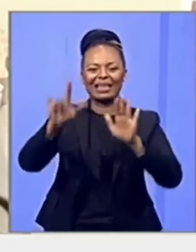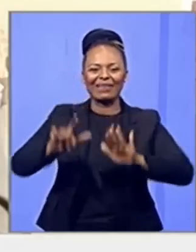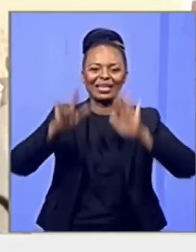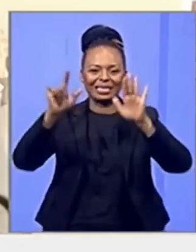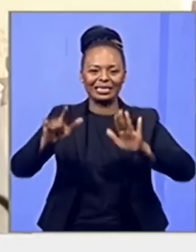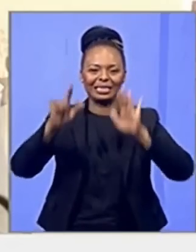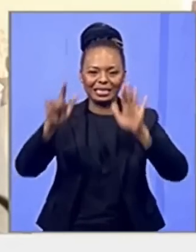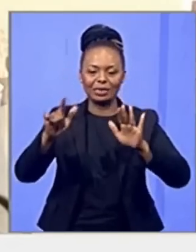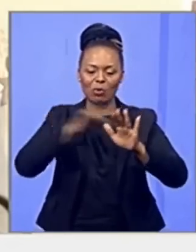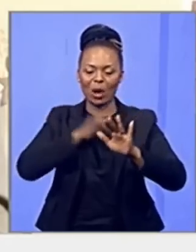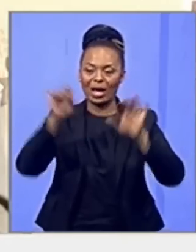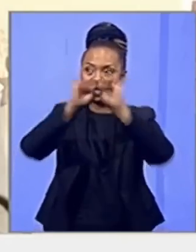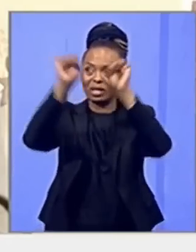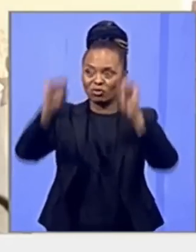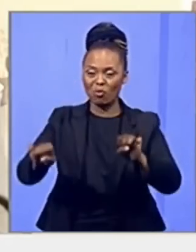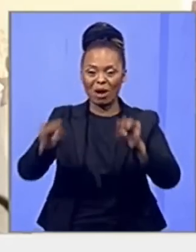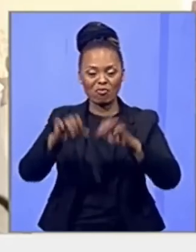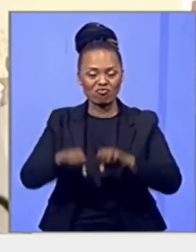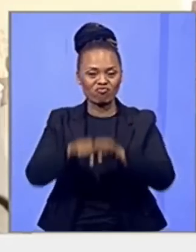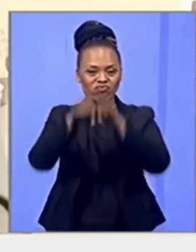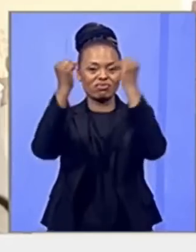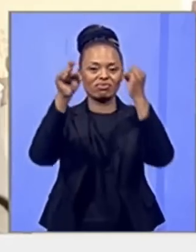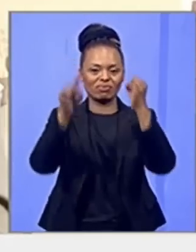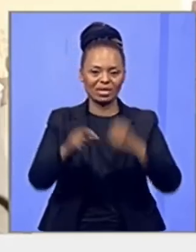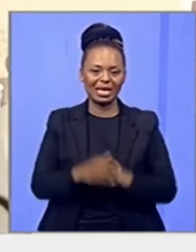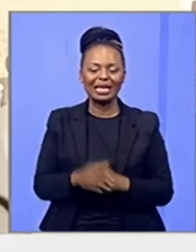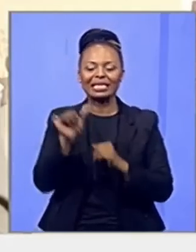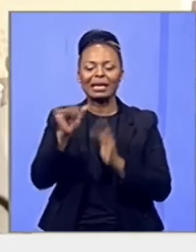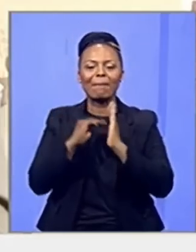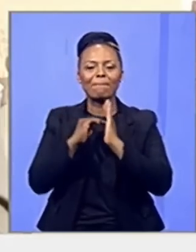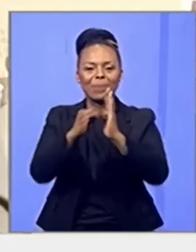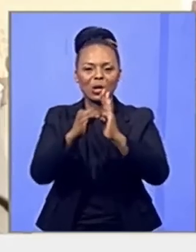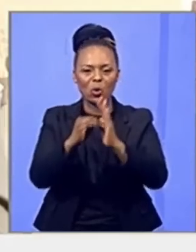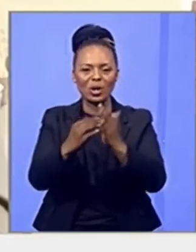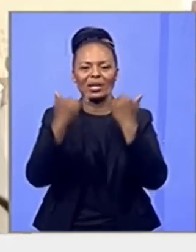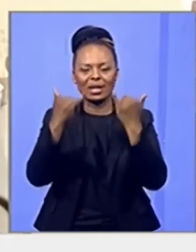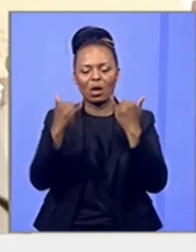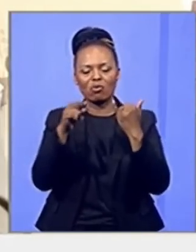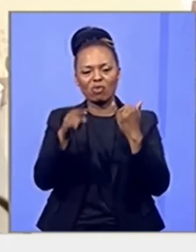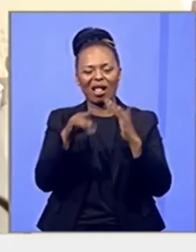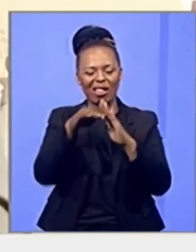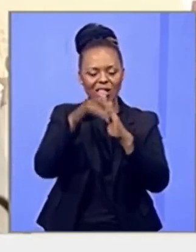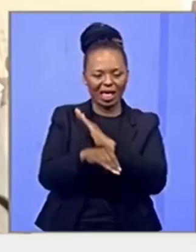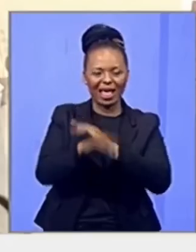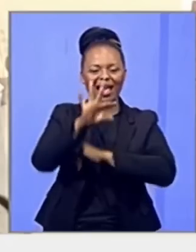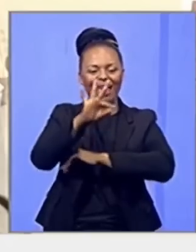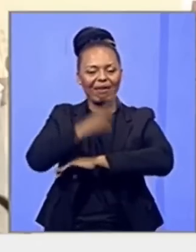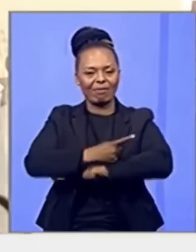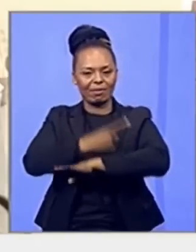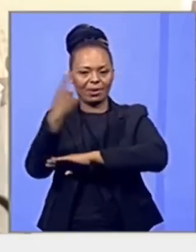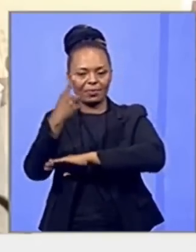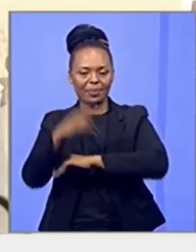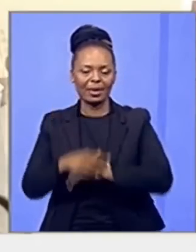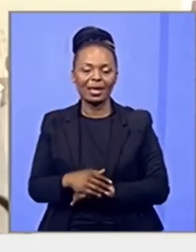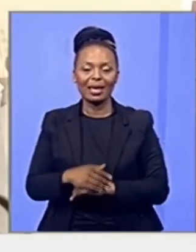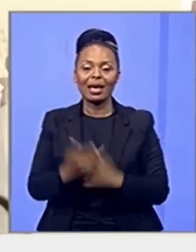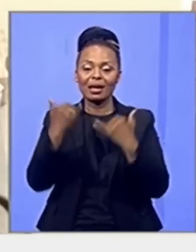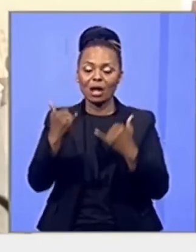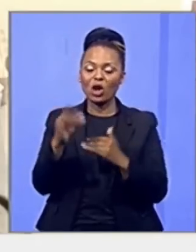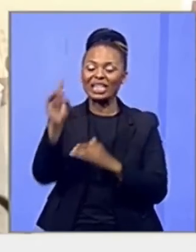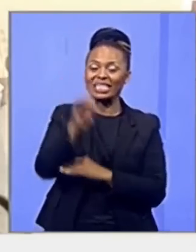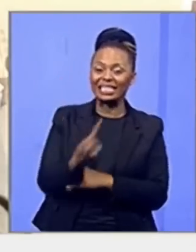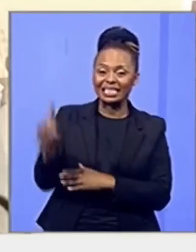emerged. Basically equates to about 6 million revenue lost per day that we have. And running the diesel